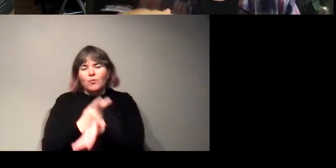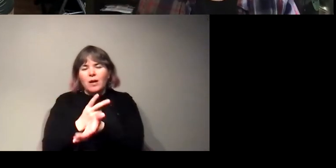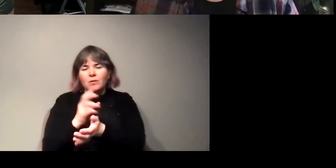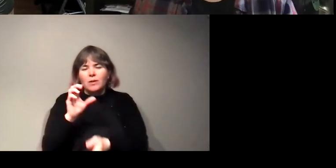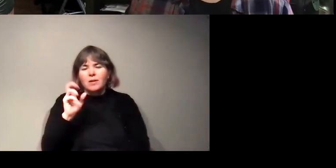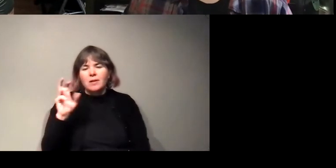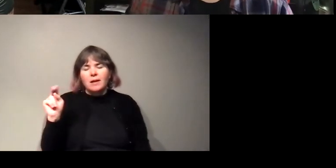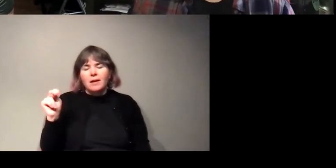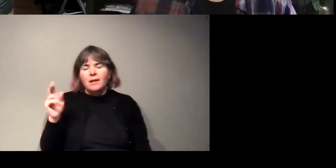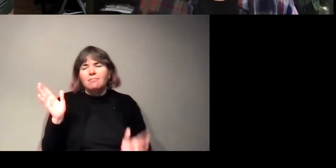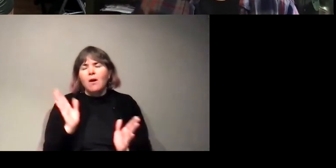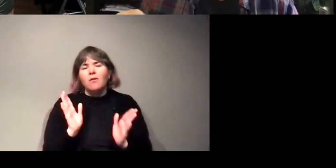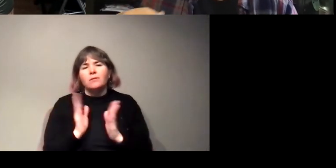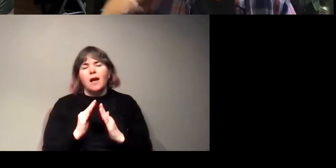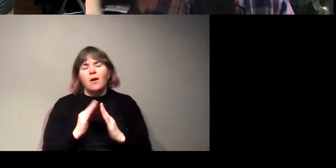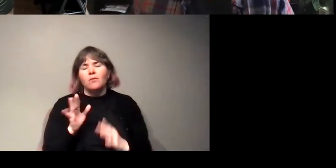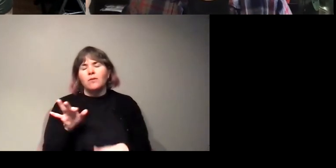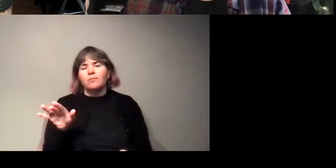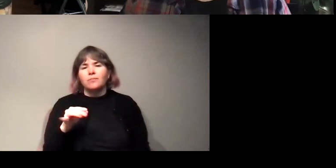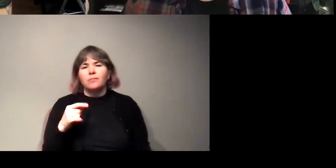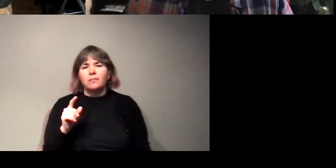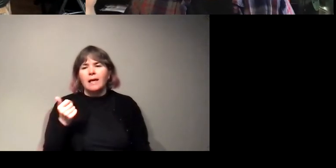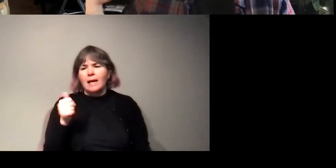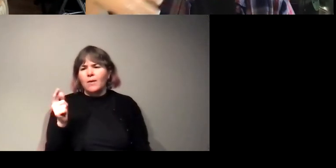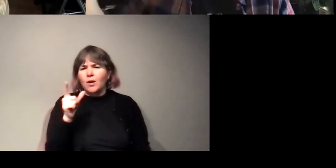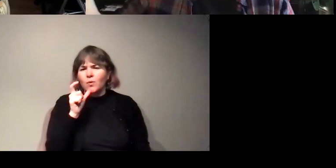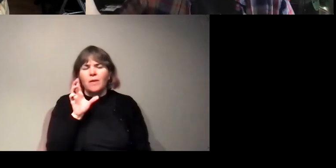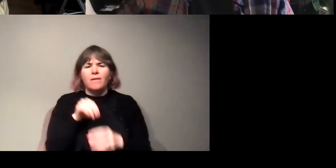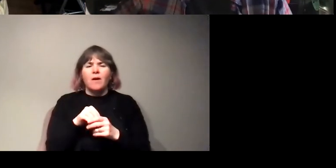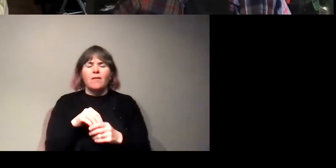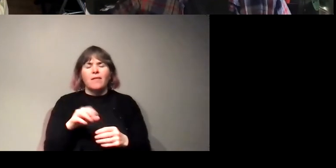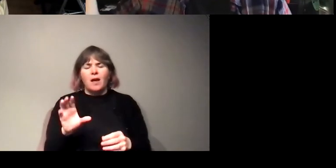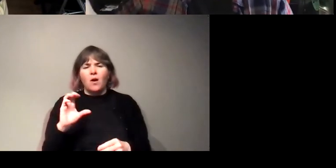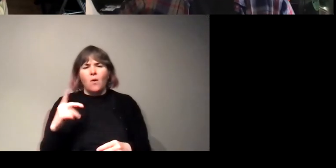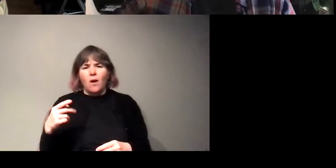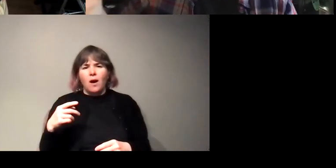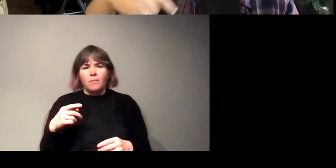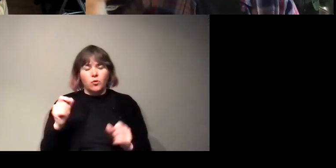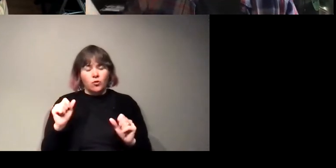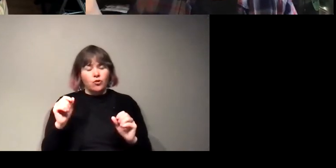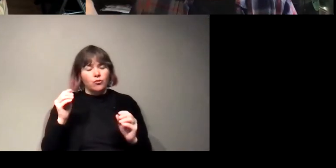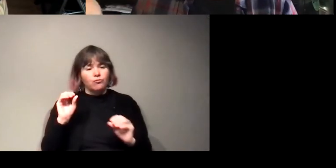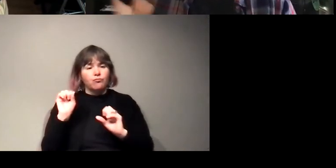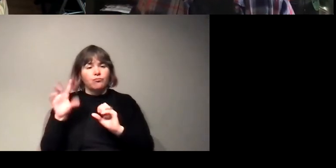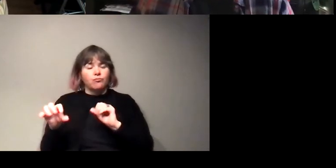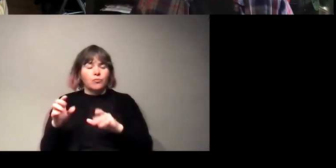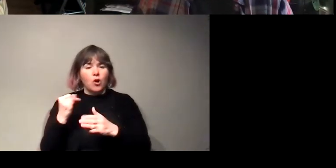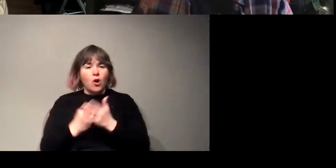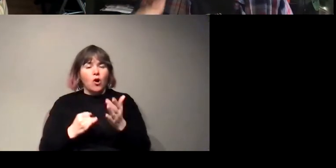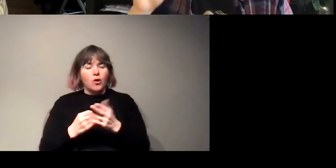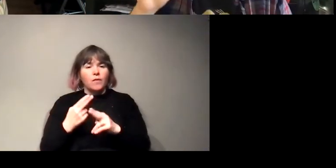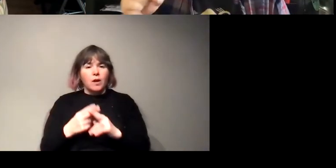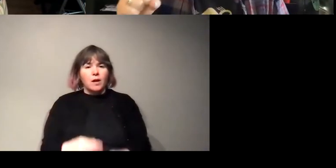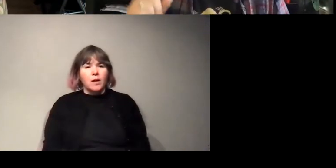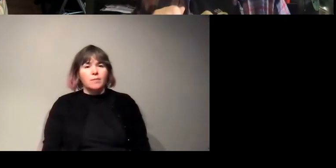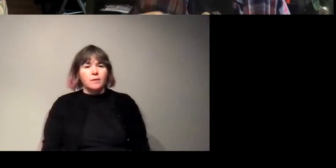was a small town. And anybody who was a member of the food co-op could have their art up if they just put their name in. And I was